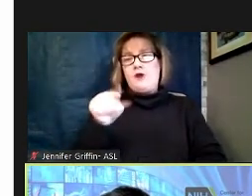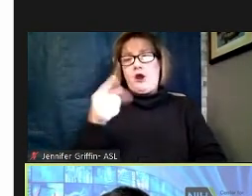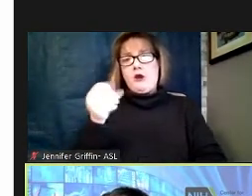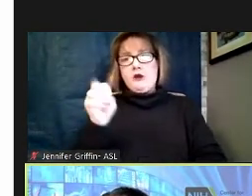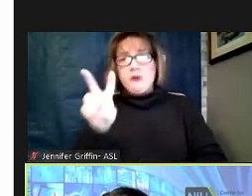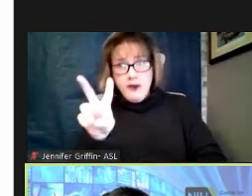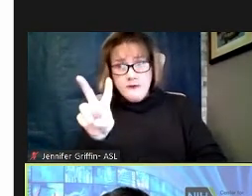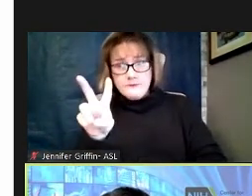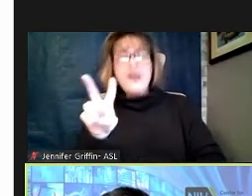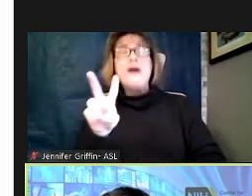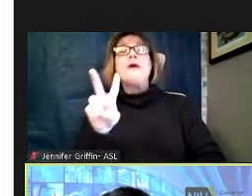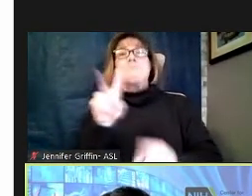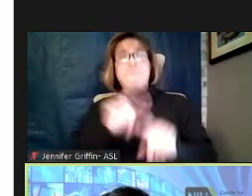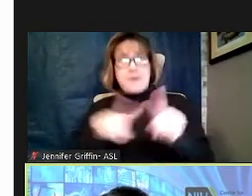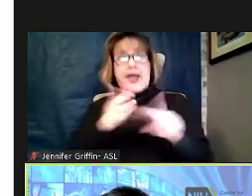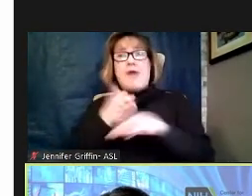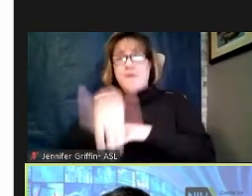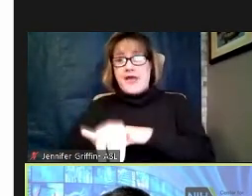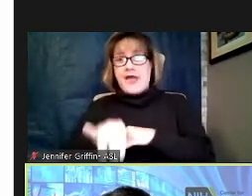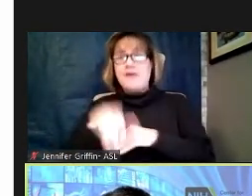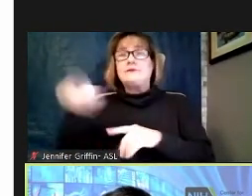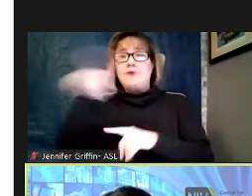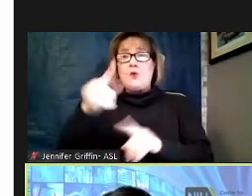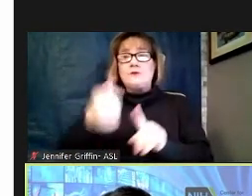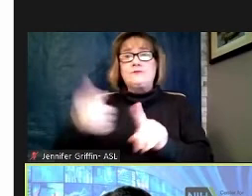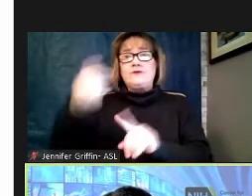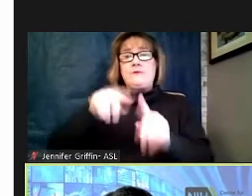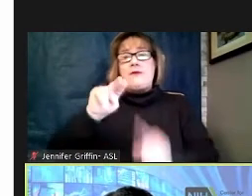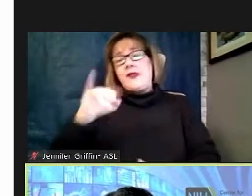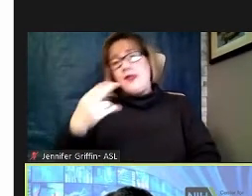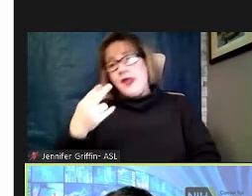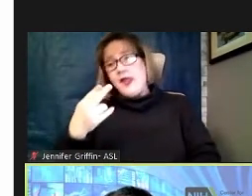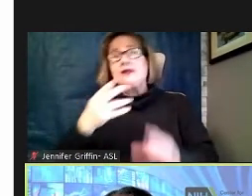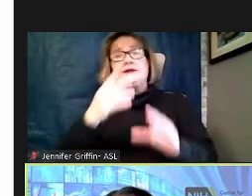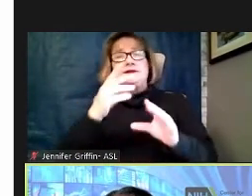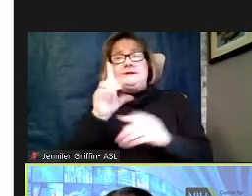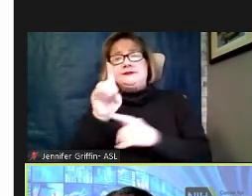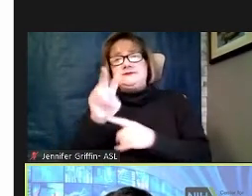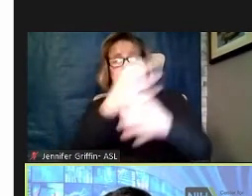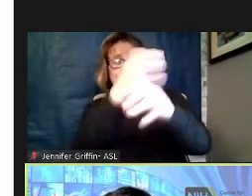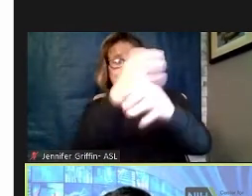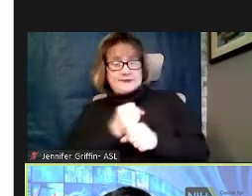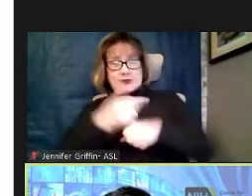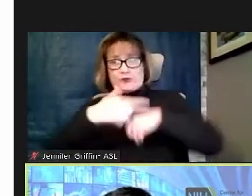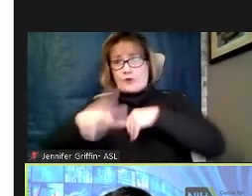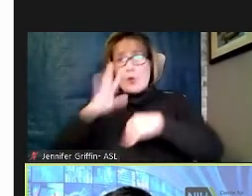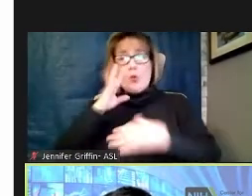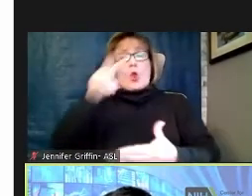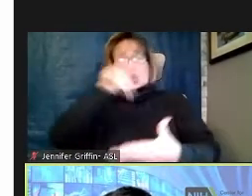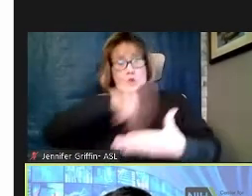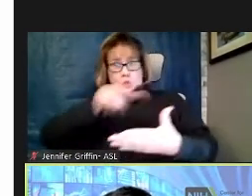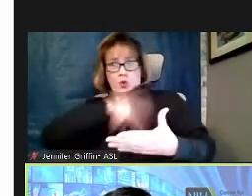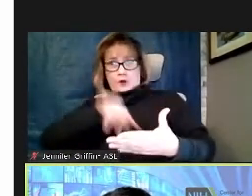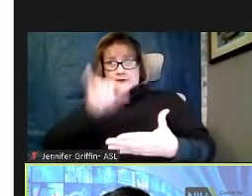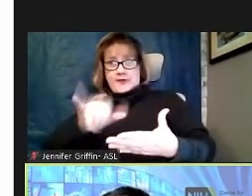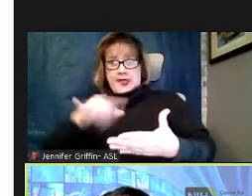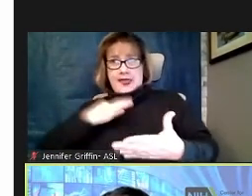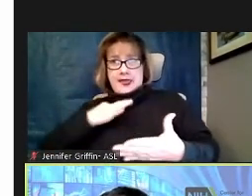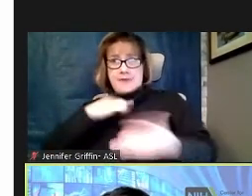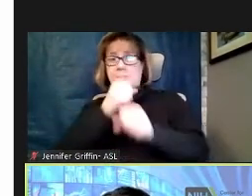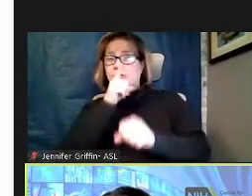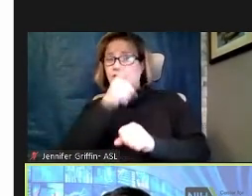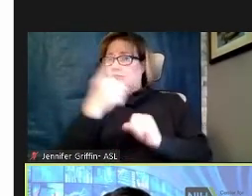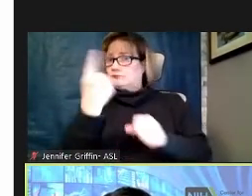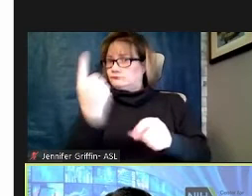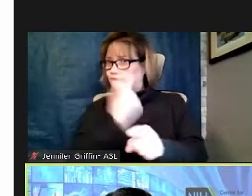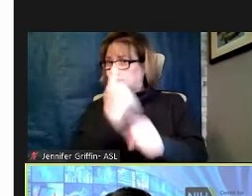I said, officials from NIH and the Division of Receipt and Referral are actually going to look at your application to make sure it's complete after